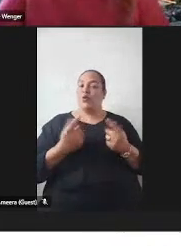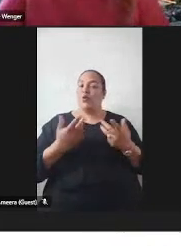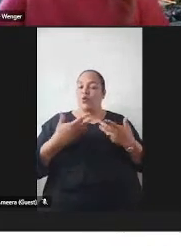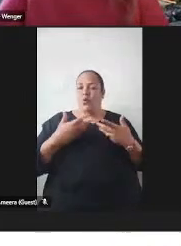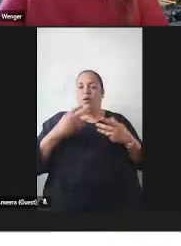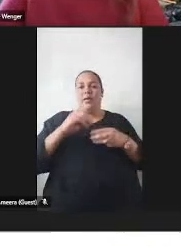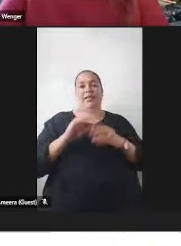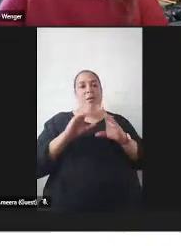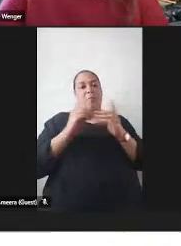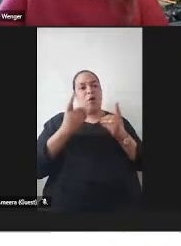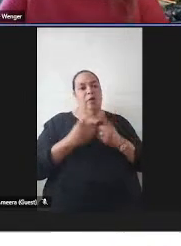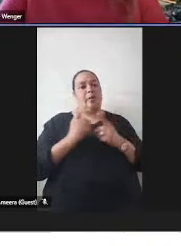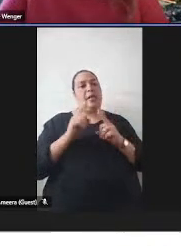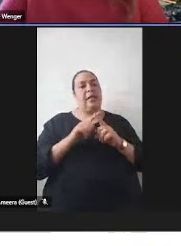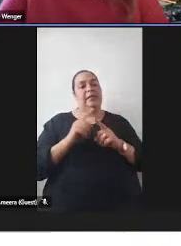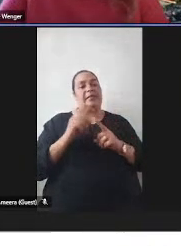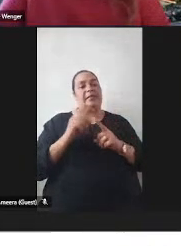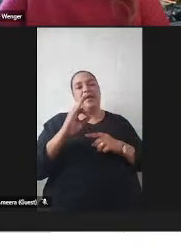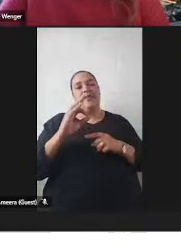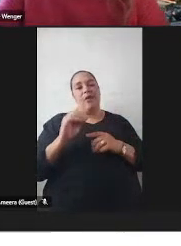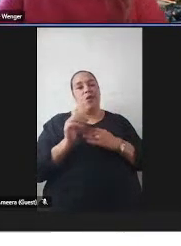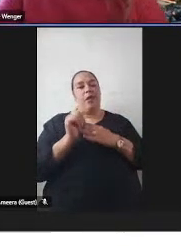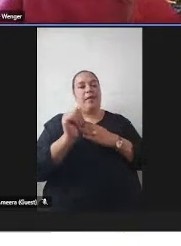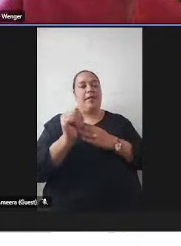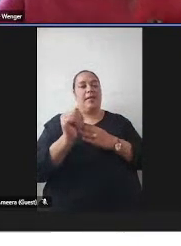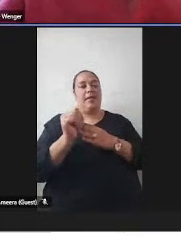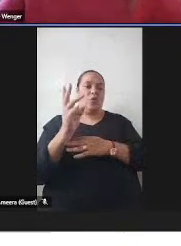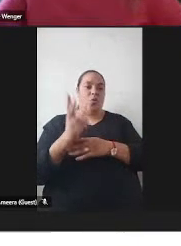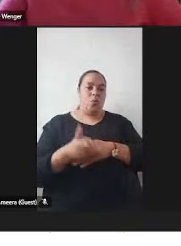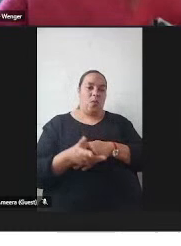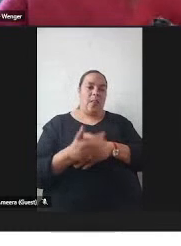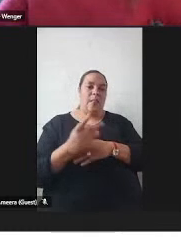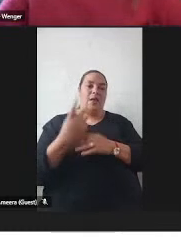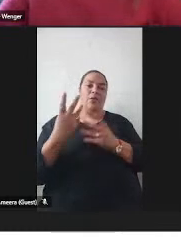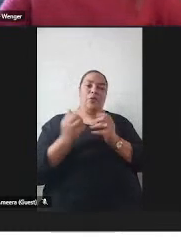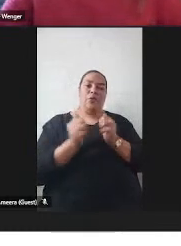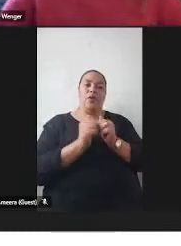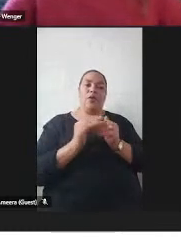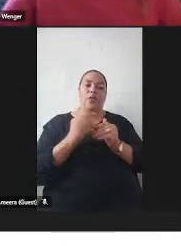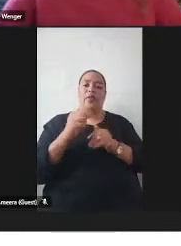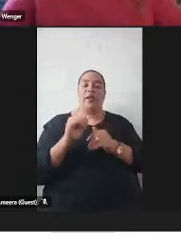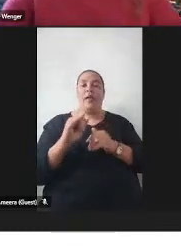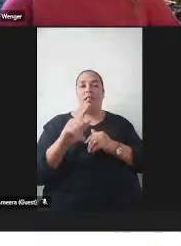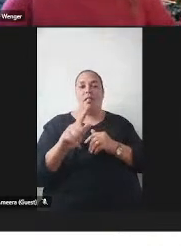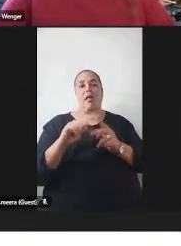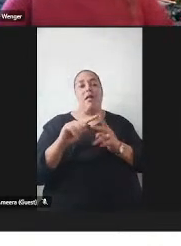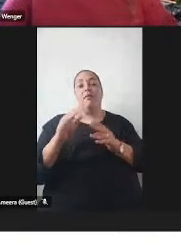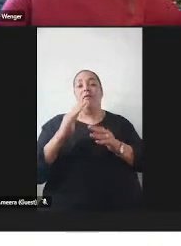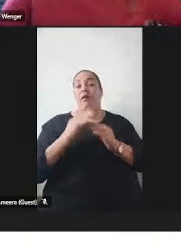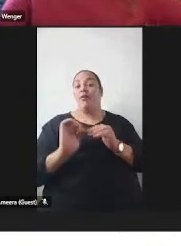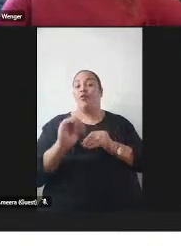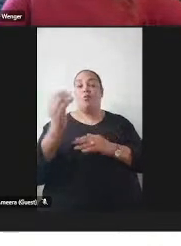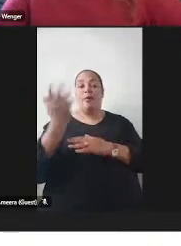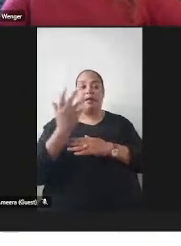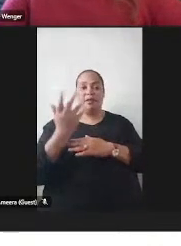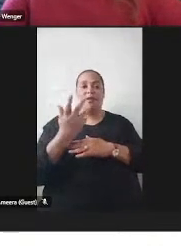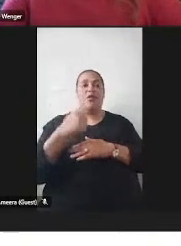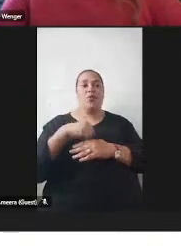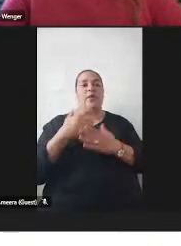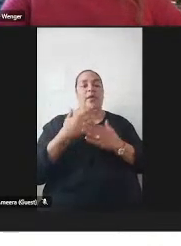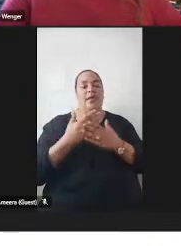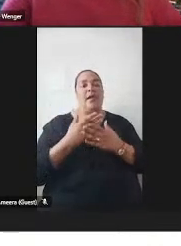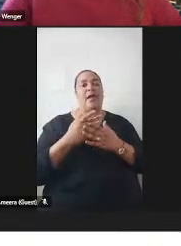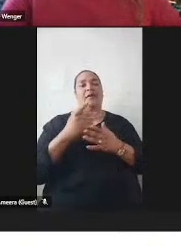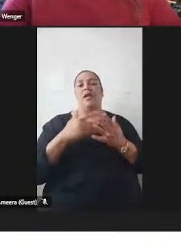then CFO will then lead the presentation, I think together with Gail. And then at the end of the presentation, we'll be able to field any questions